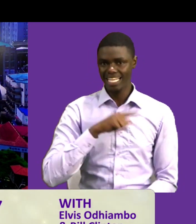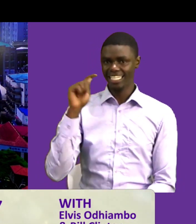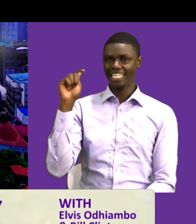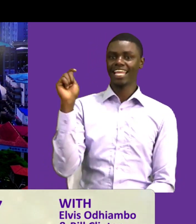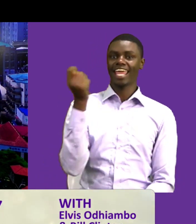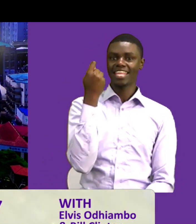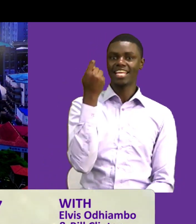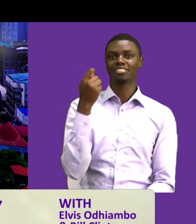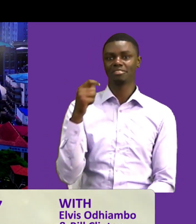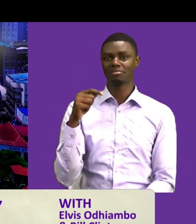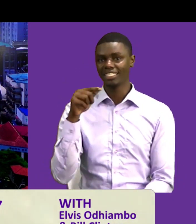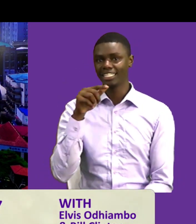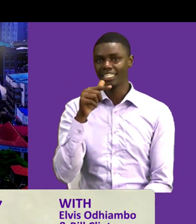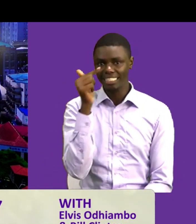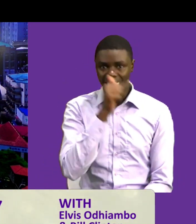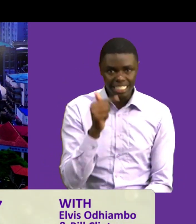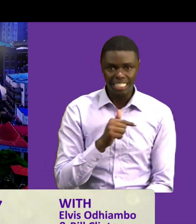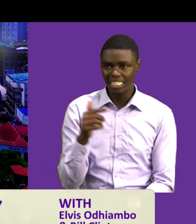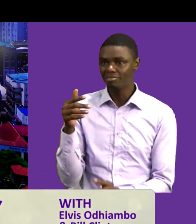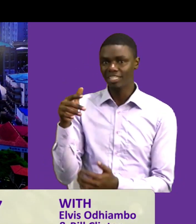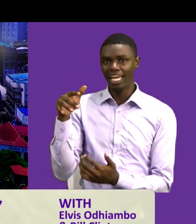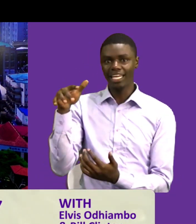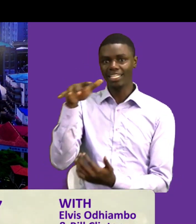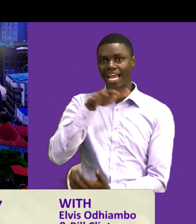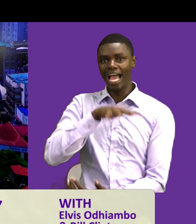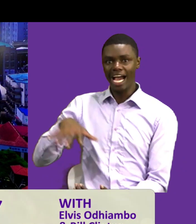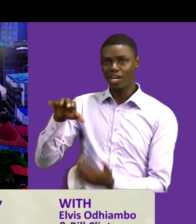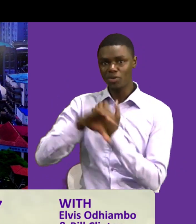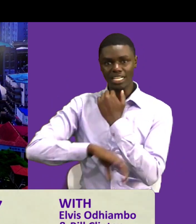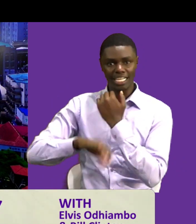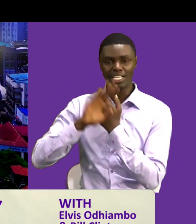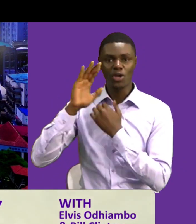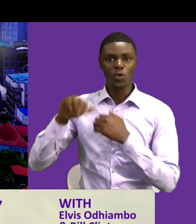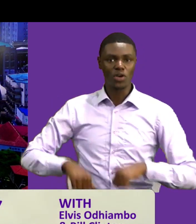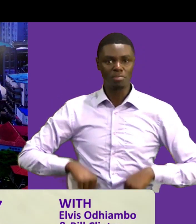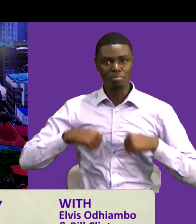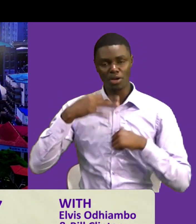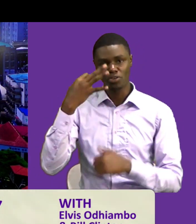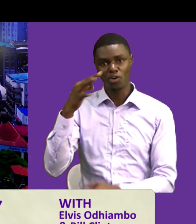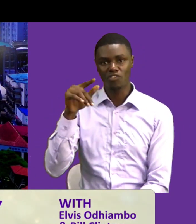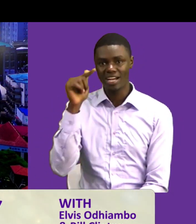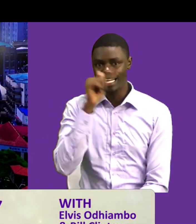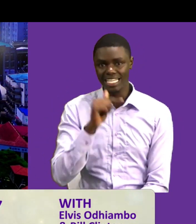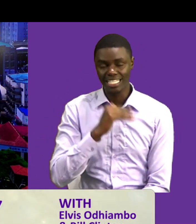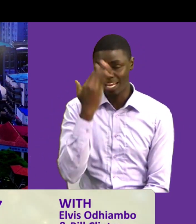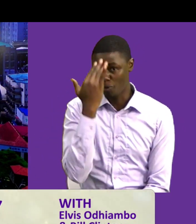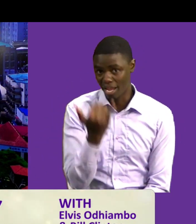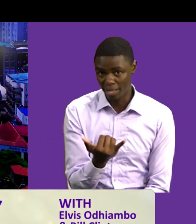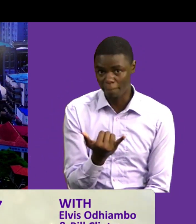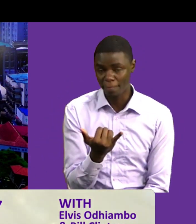Kenyans, Tanzanians and the neighborhood, we will be proud of Tanzania because